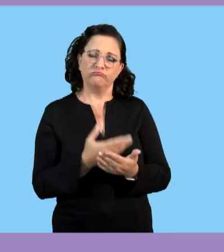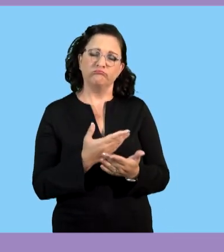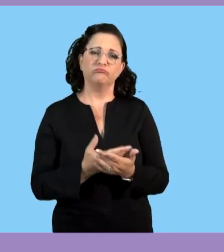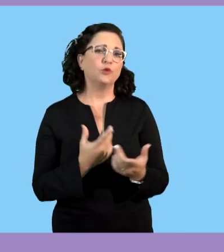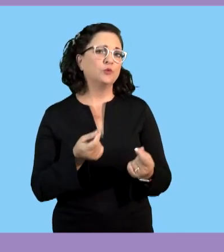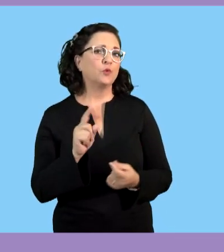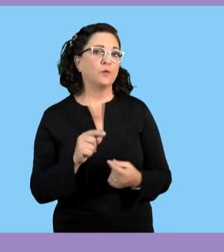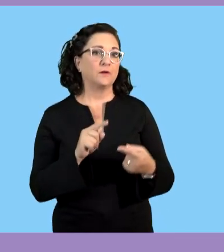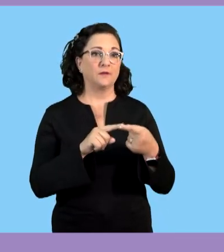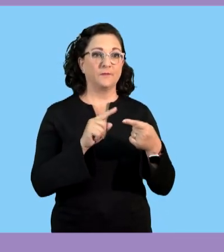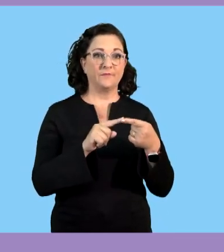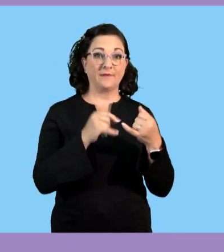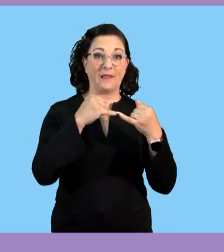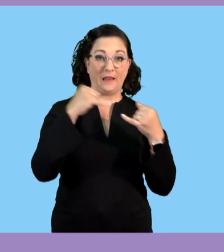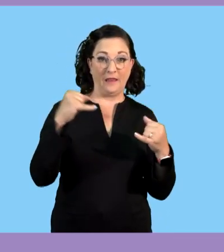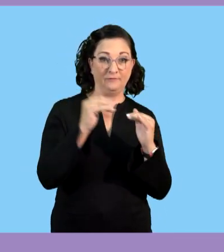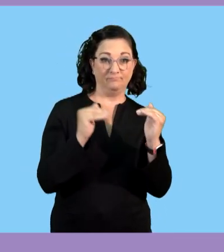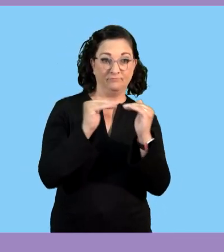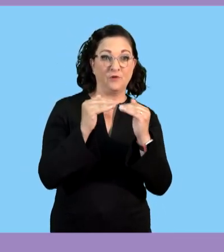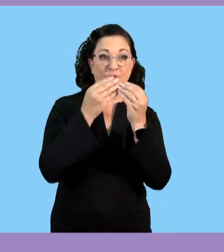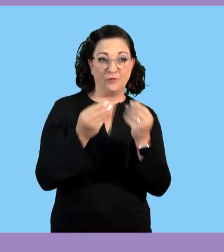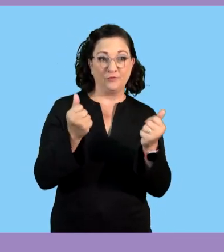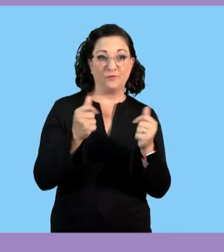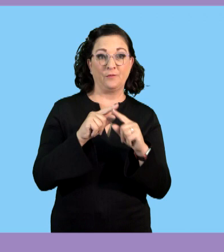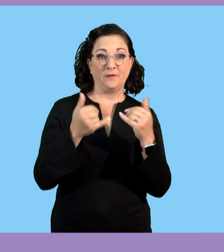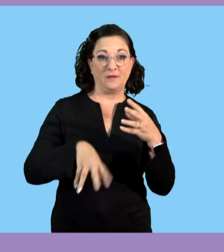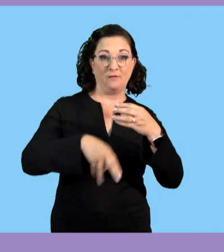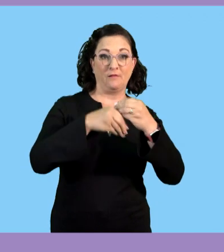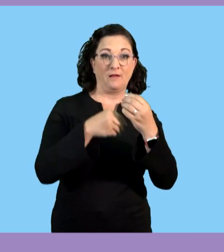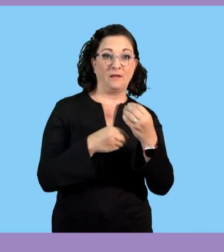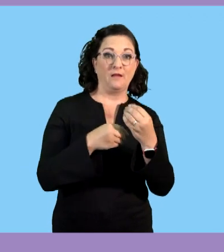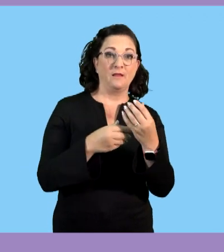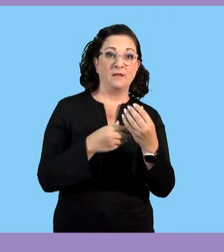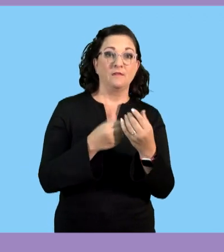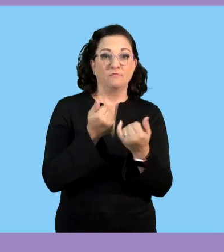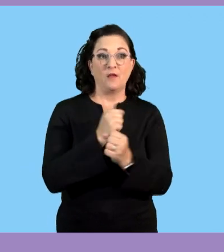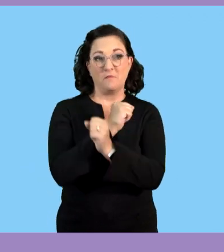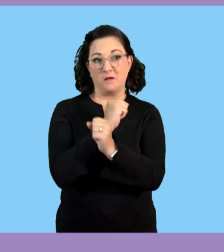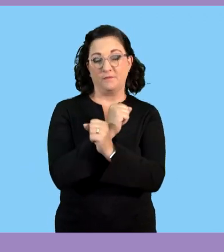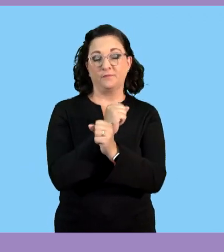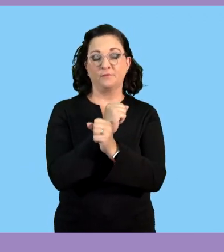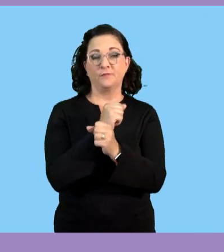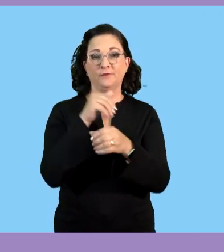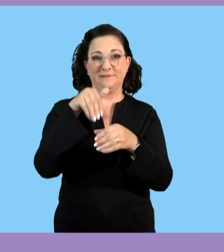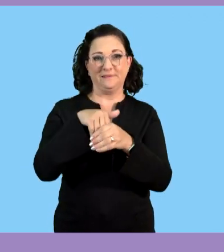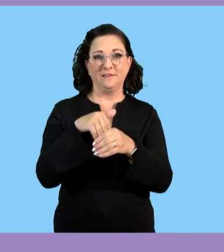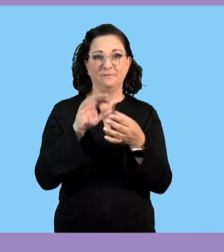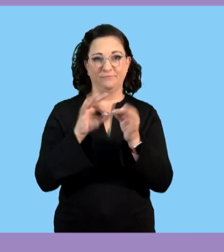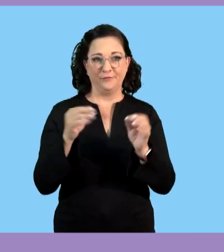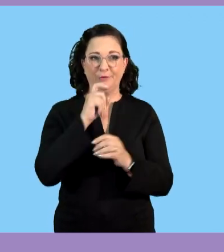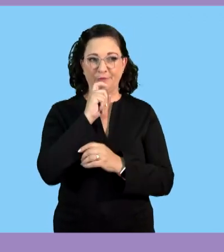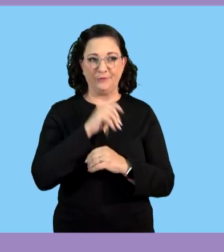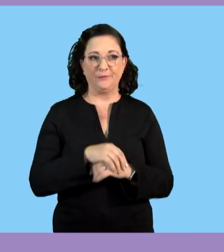be able to solve for linear equations using additive and multiplicative inverses. You'll be able to solve for